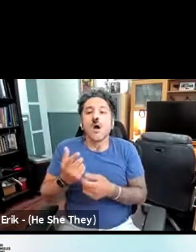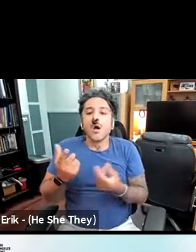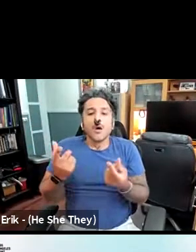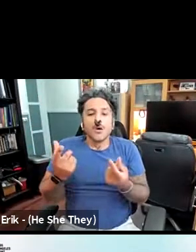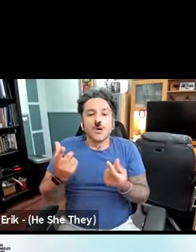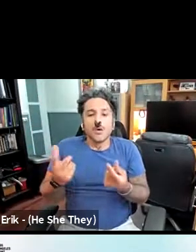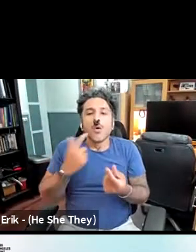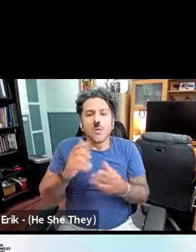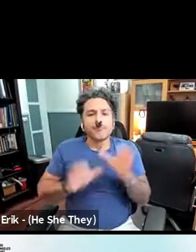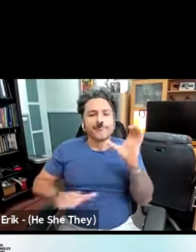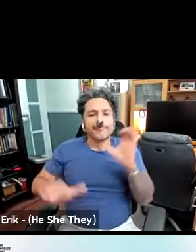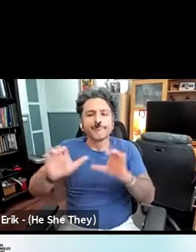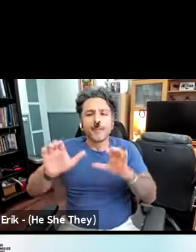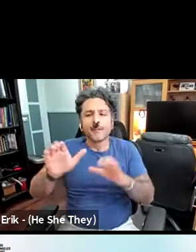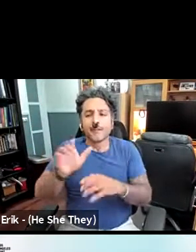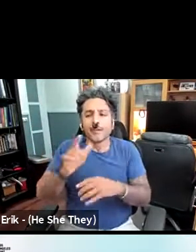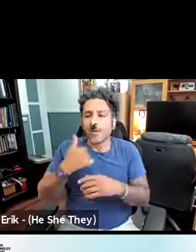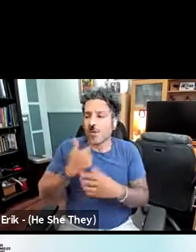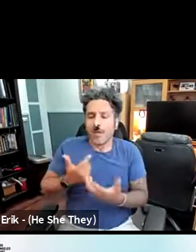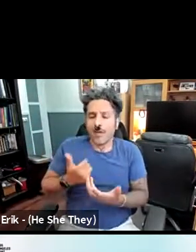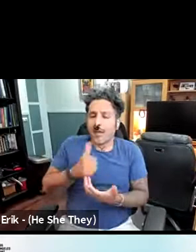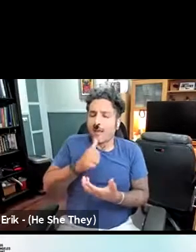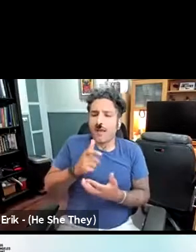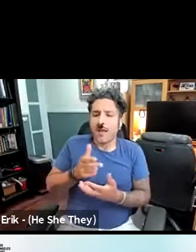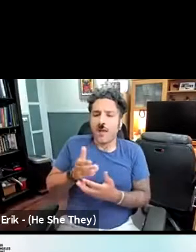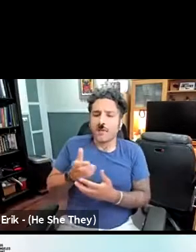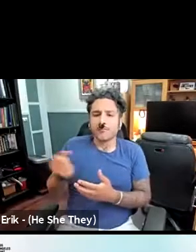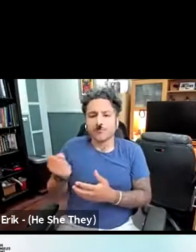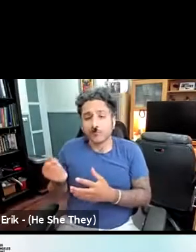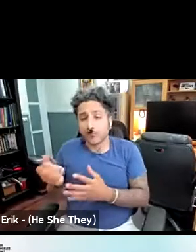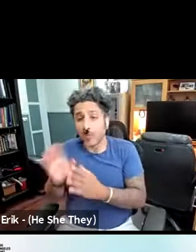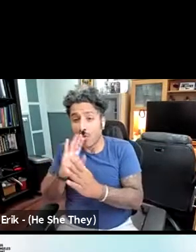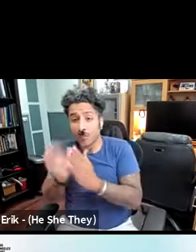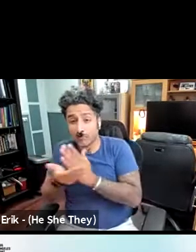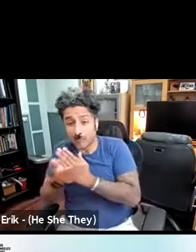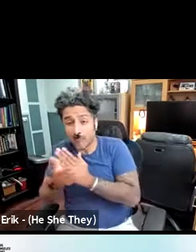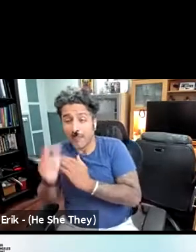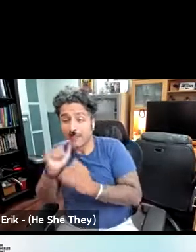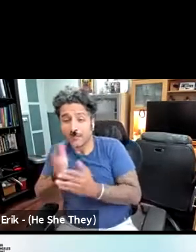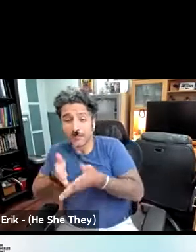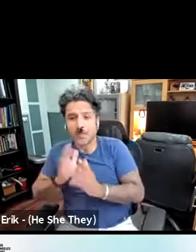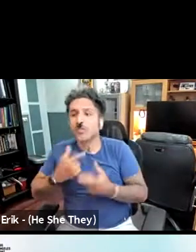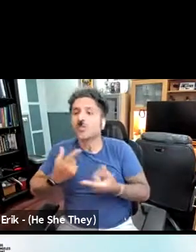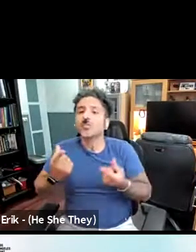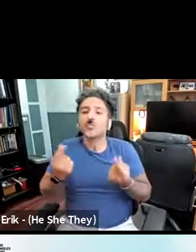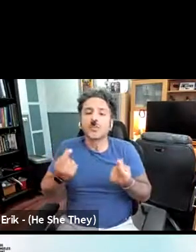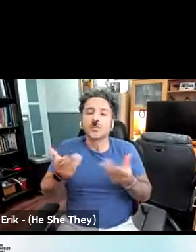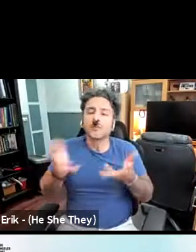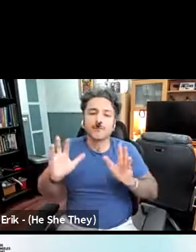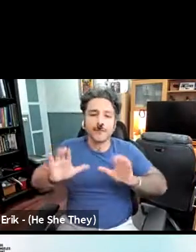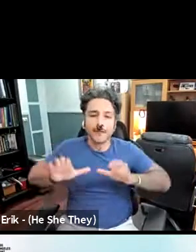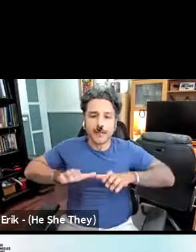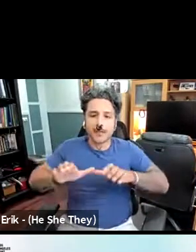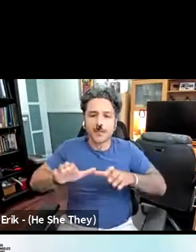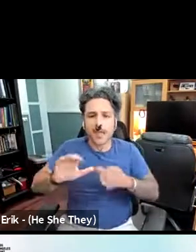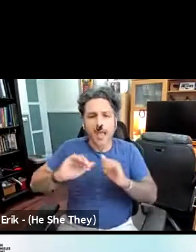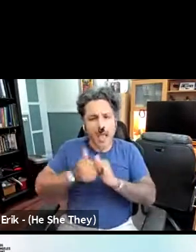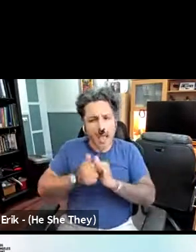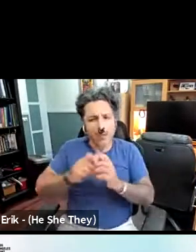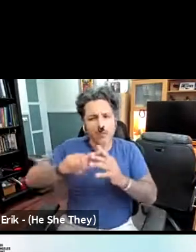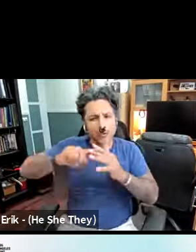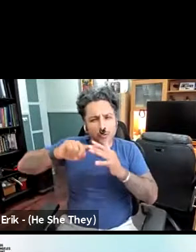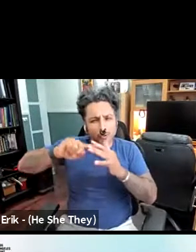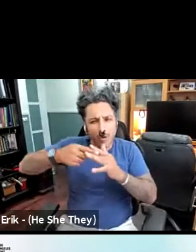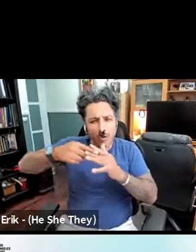are chemists. You know, no matter if I was hustling on the street or whether I was doing it, you know, somewhere else, this is what we do, just like you said, activate it. But how do I activate it?